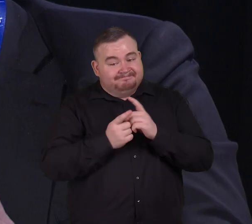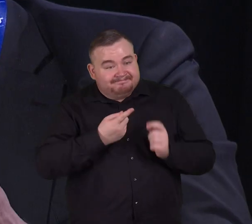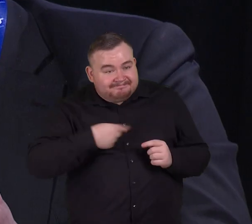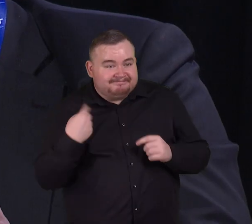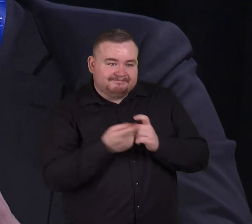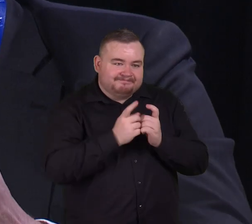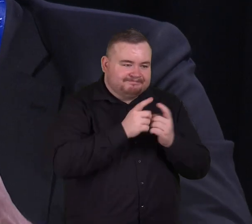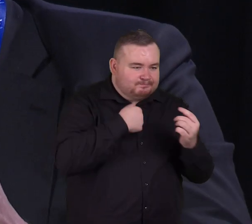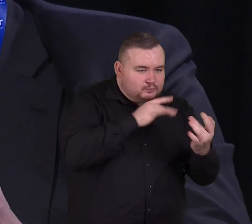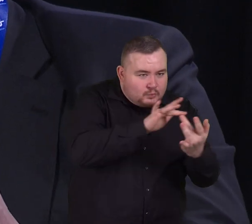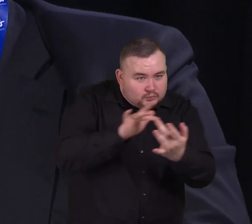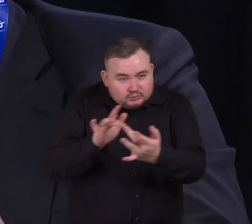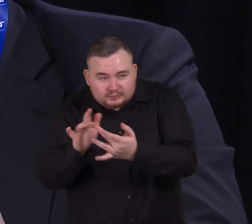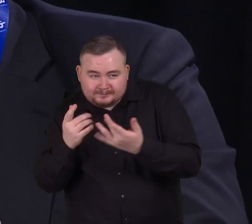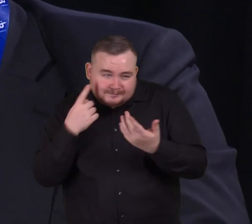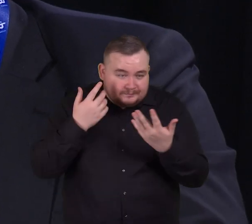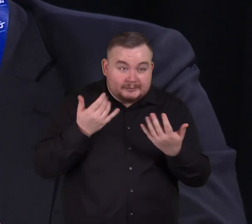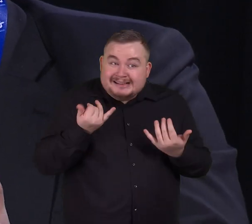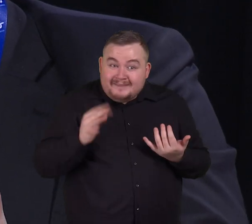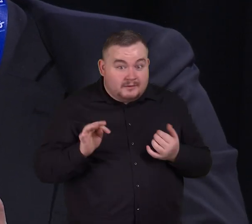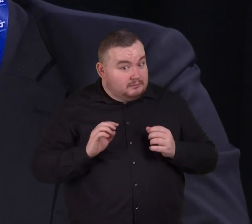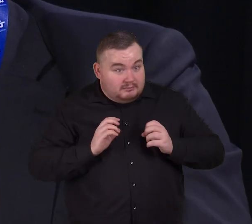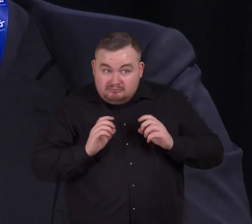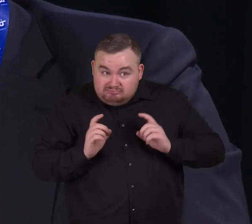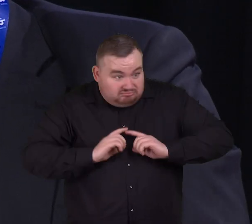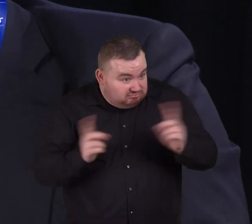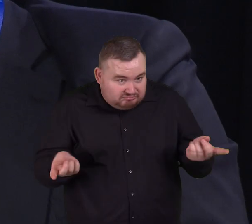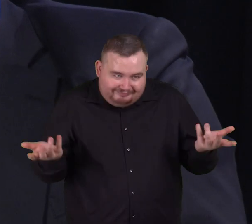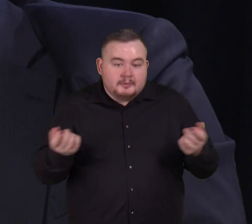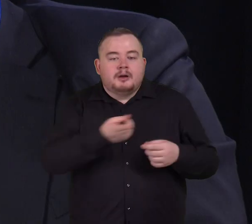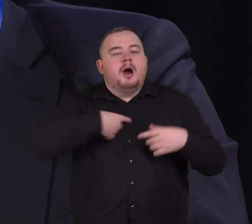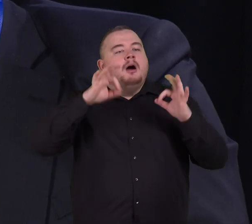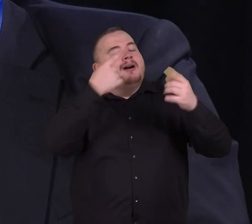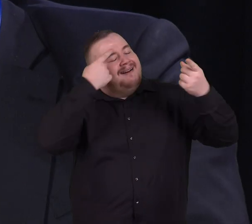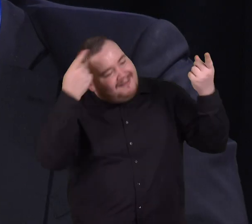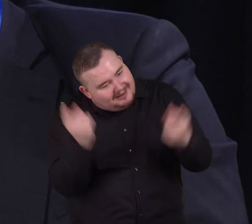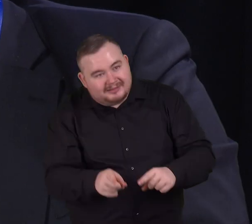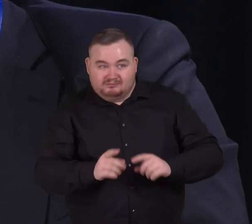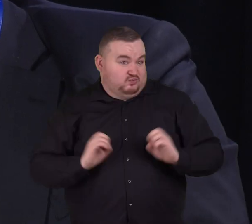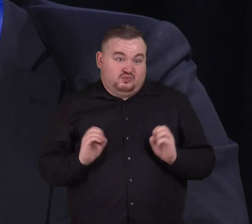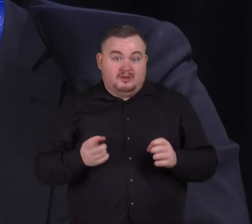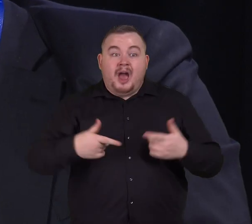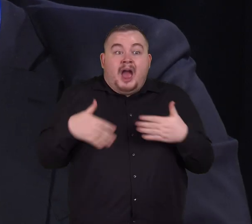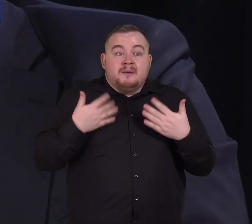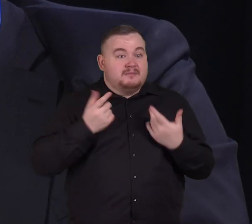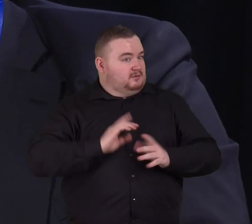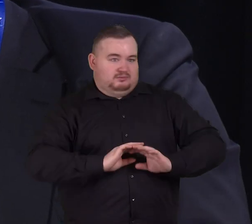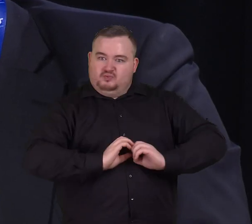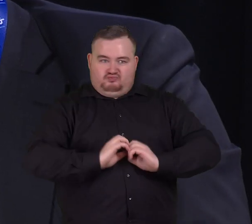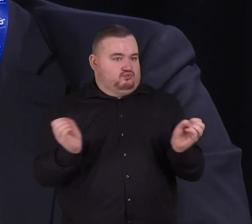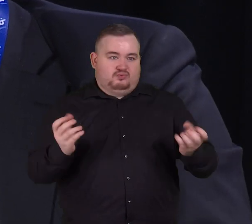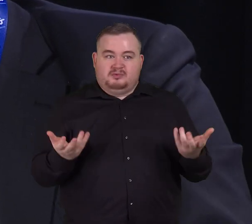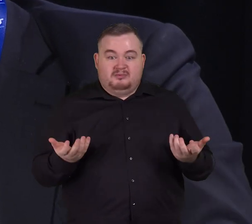If your civil society is not there, then you will have pockets of people which didn't